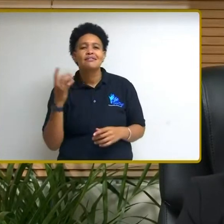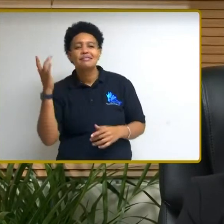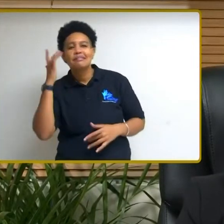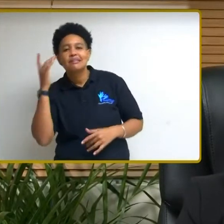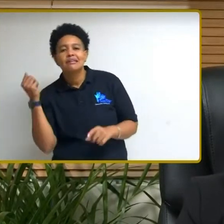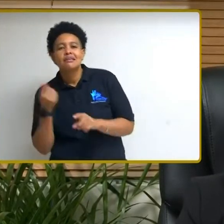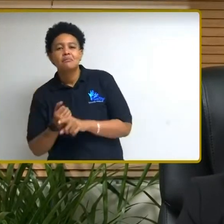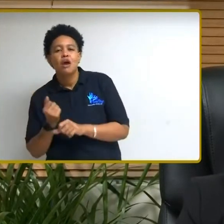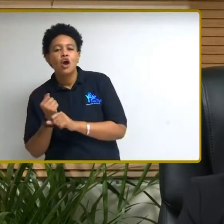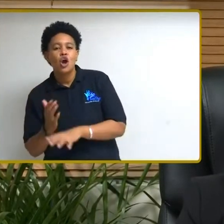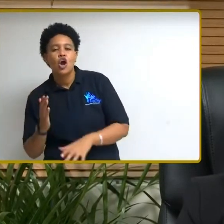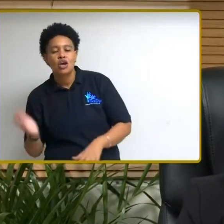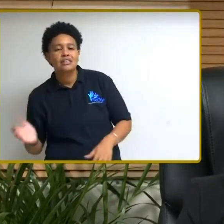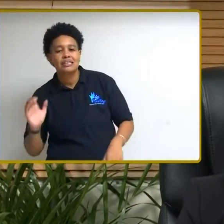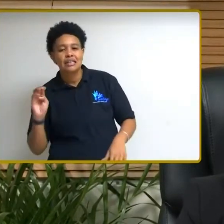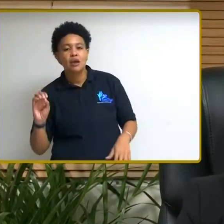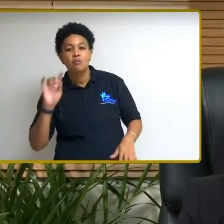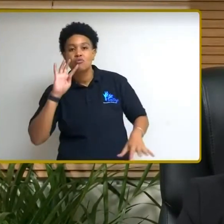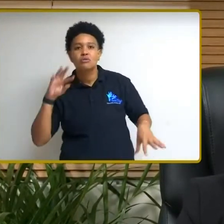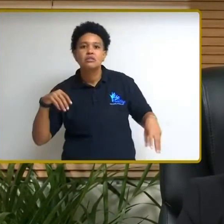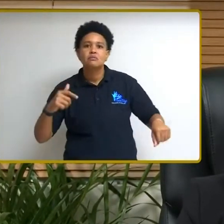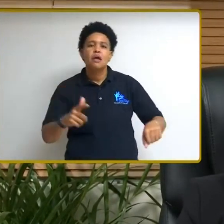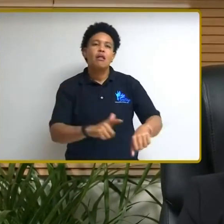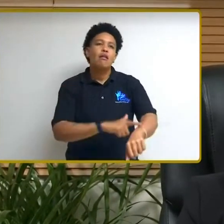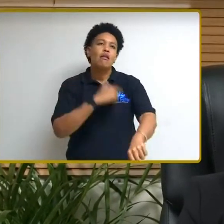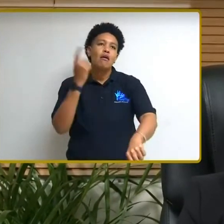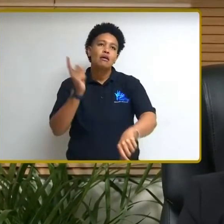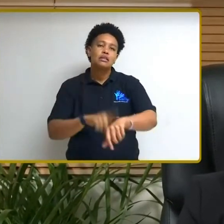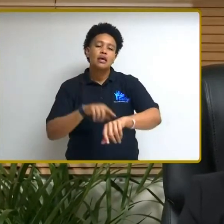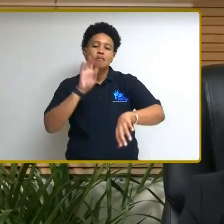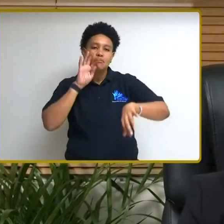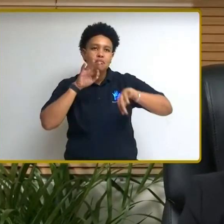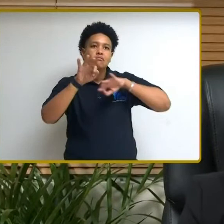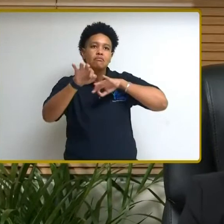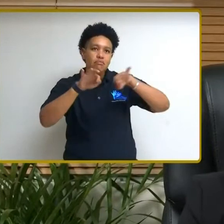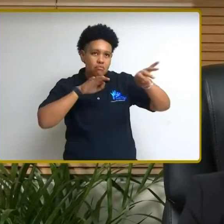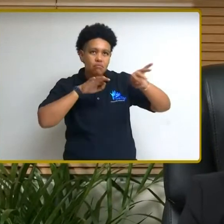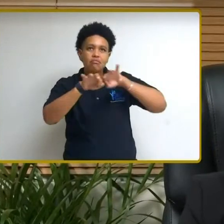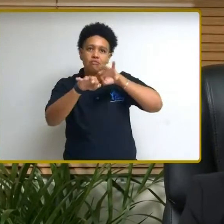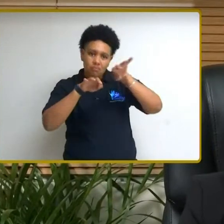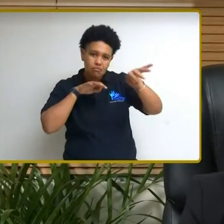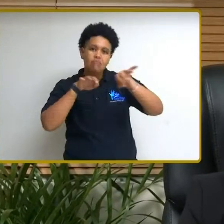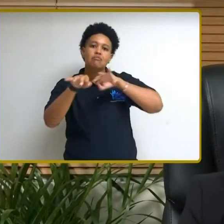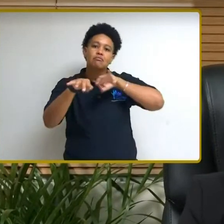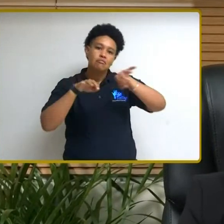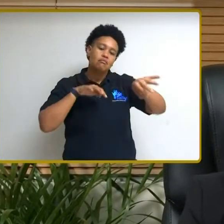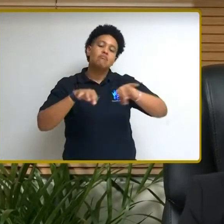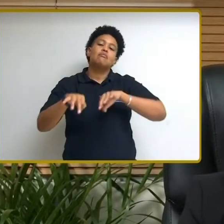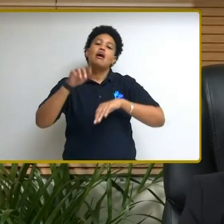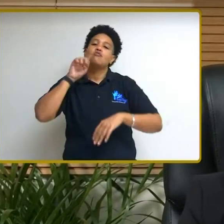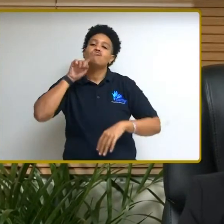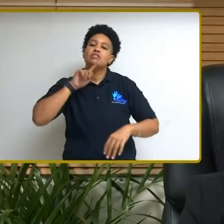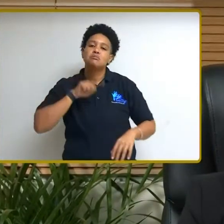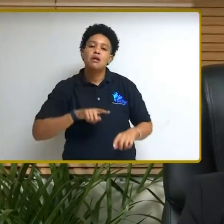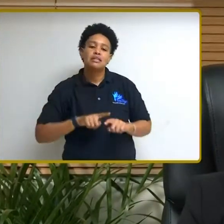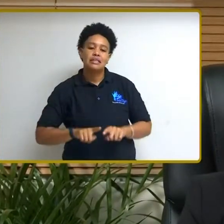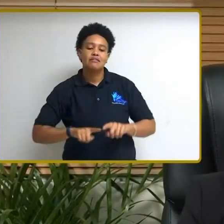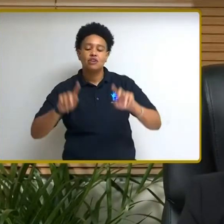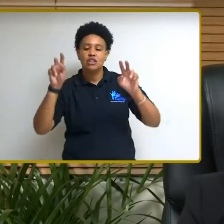effects. The CMO again spent a very long time responding to the issues